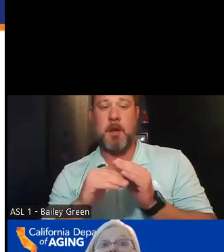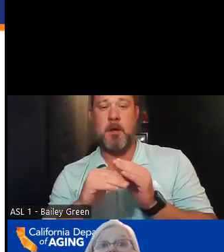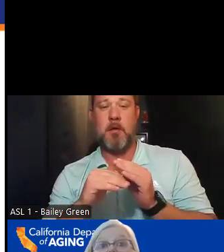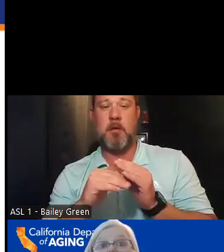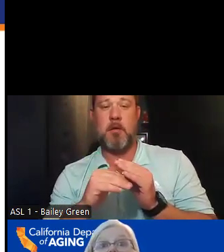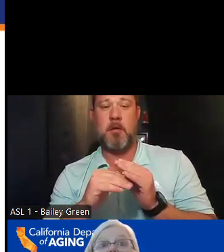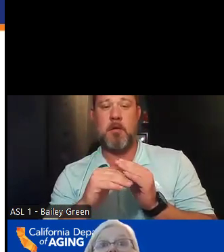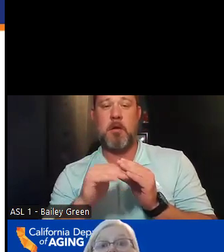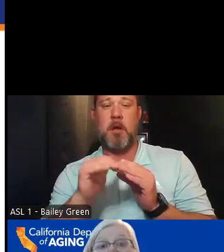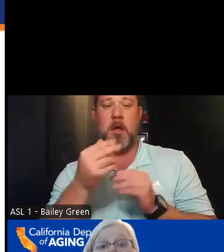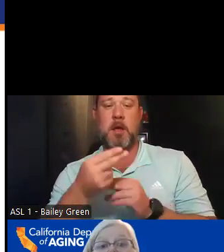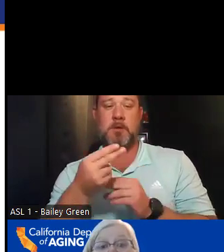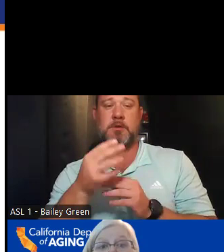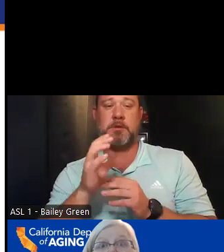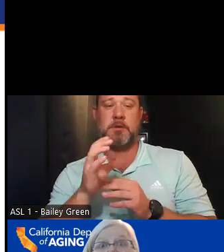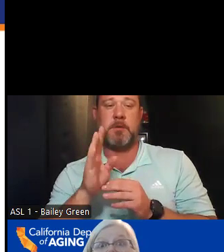is